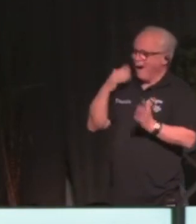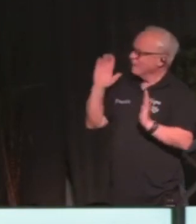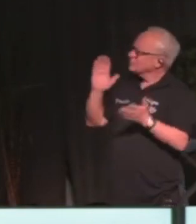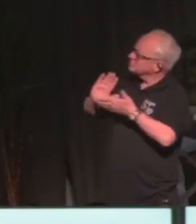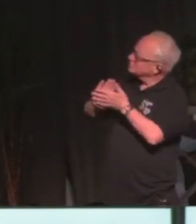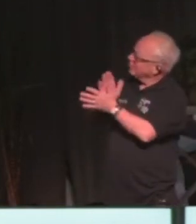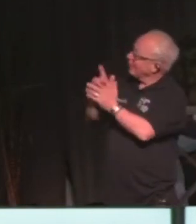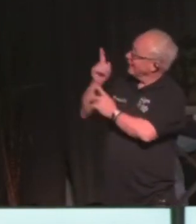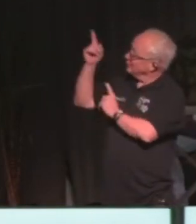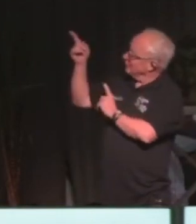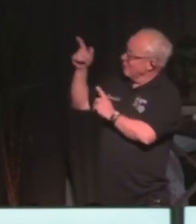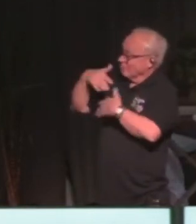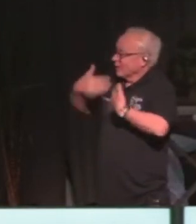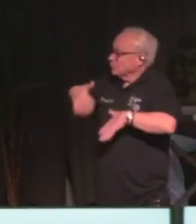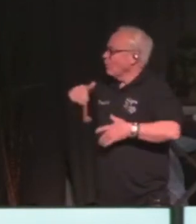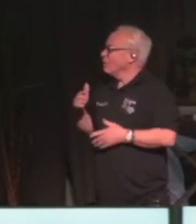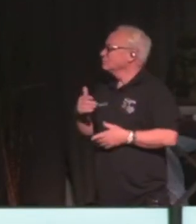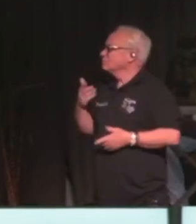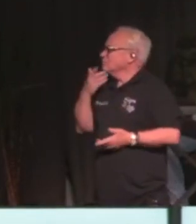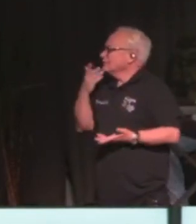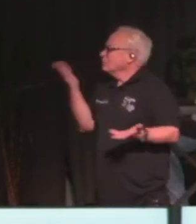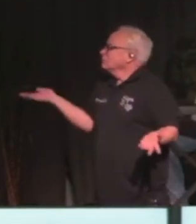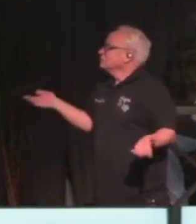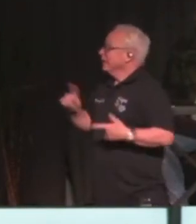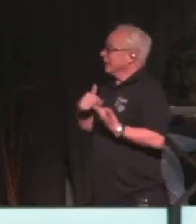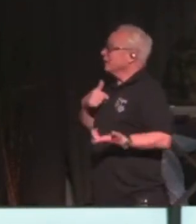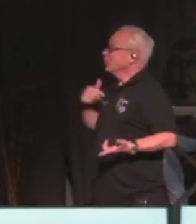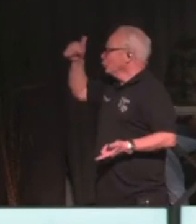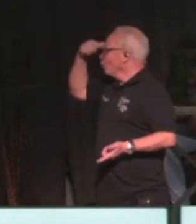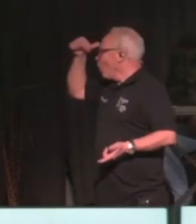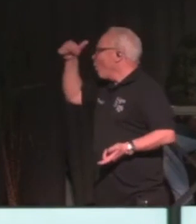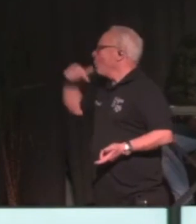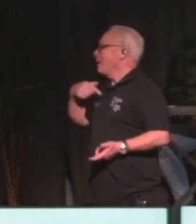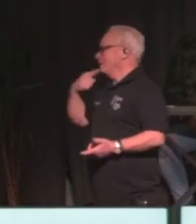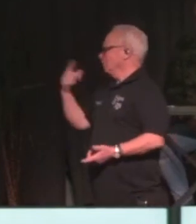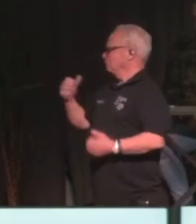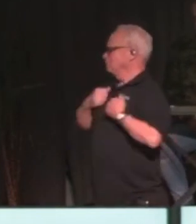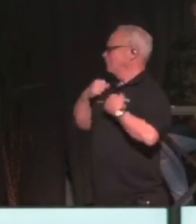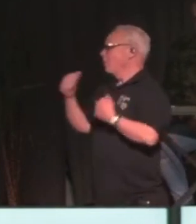Come on, all that matters is that I please you and that that you know that you have my bold yes